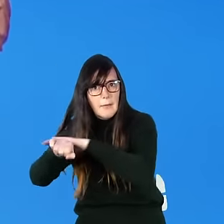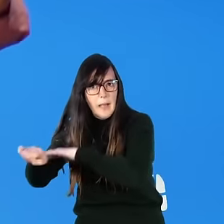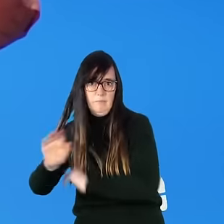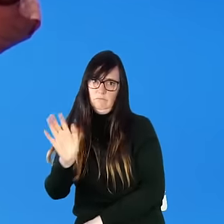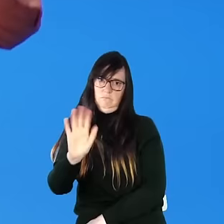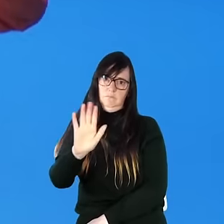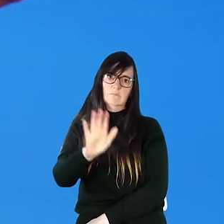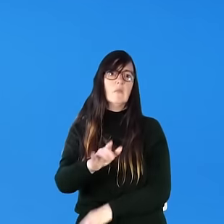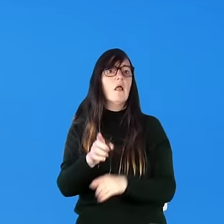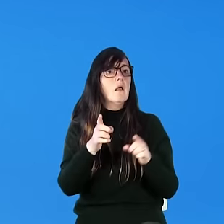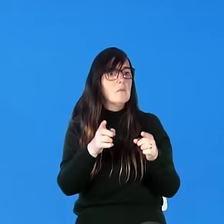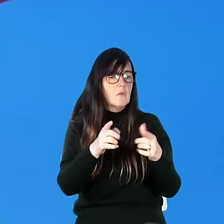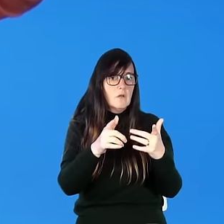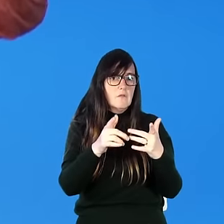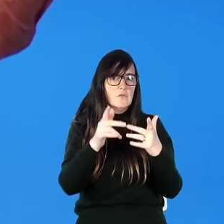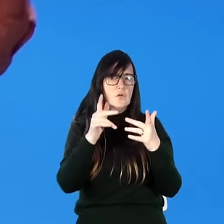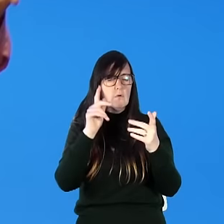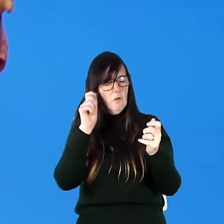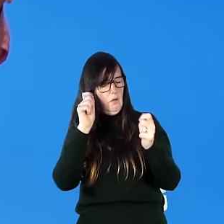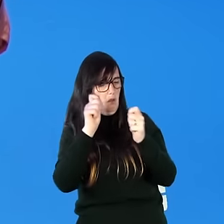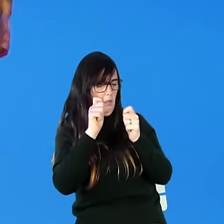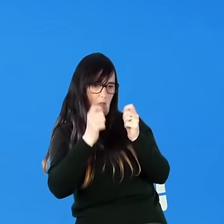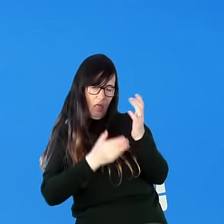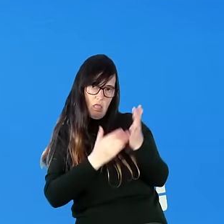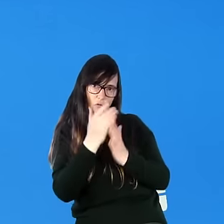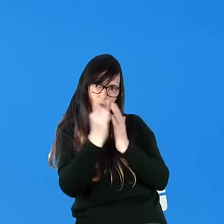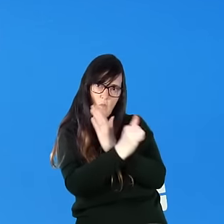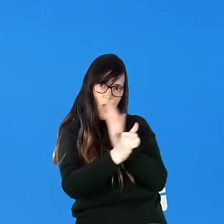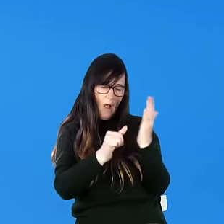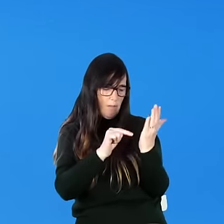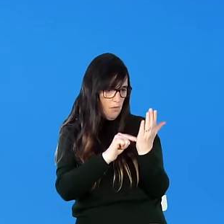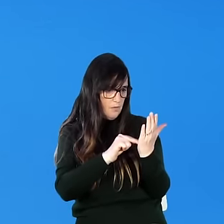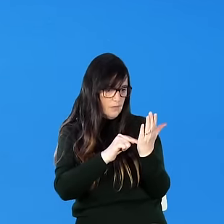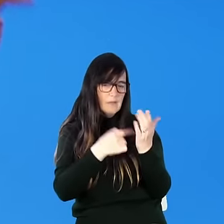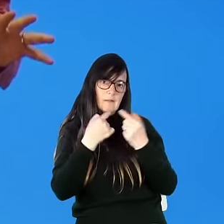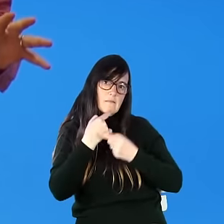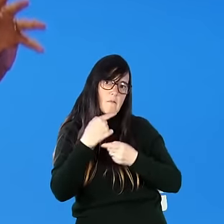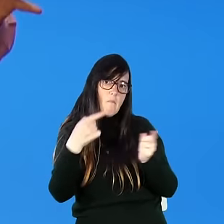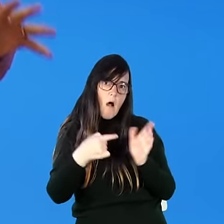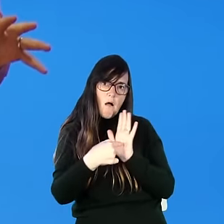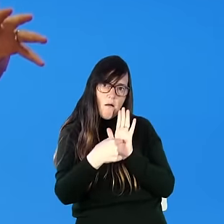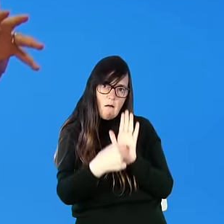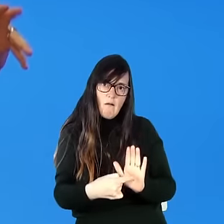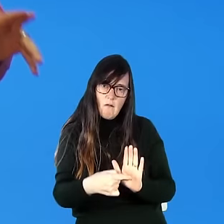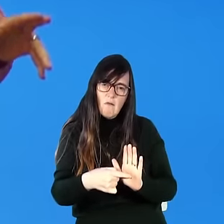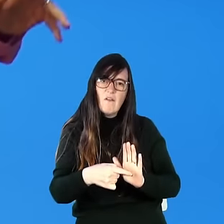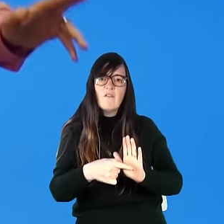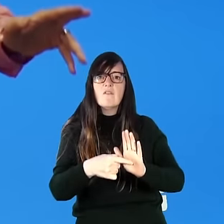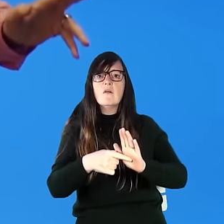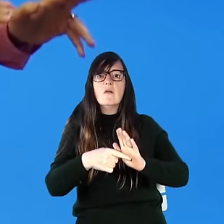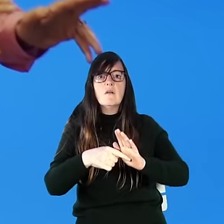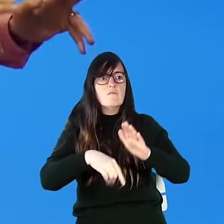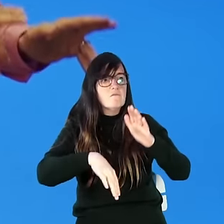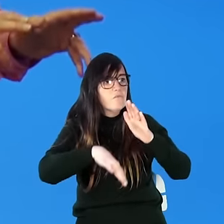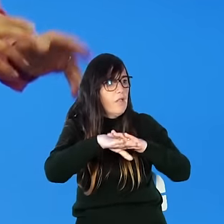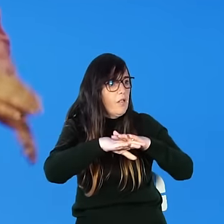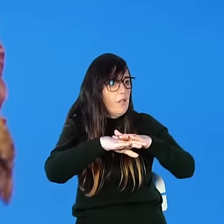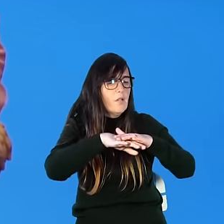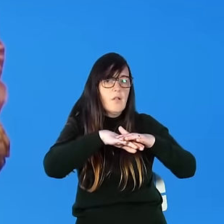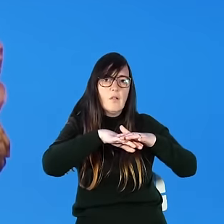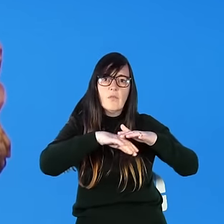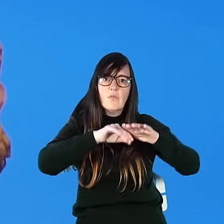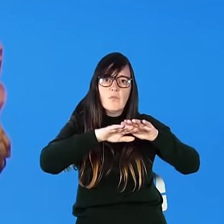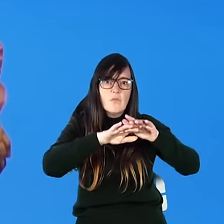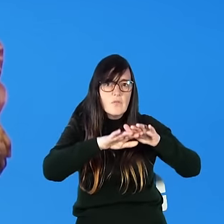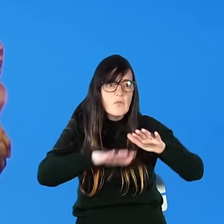This filling the earth, we've got to see through the lens of the entire Bible. This is a command to fill the earth with people who know